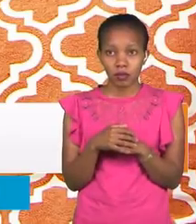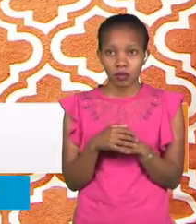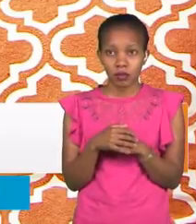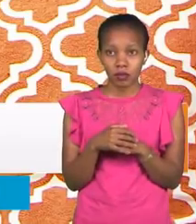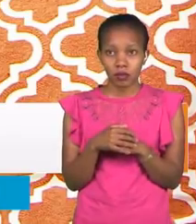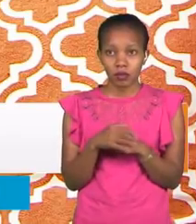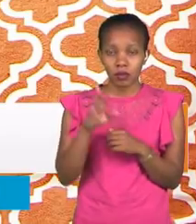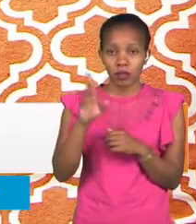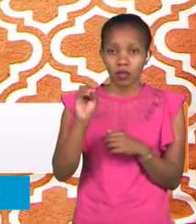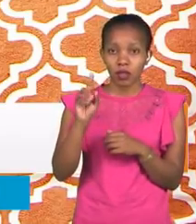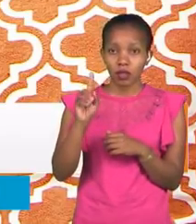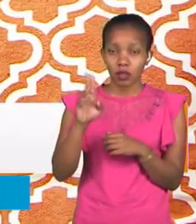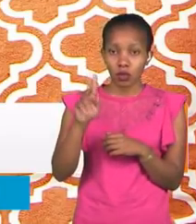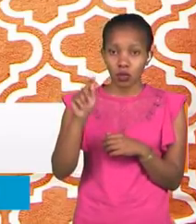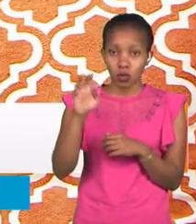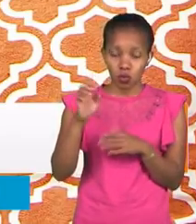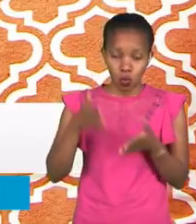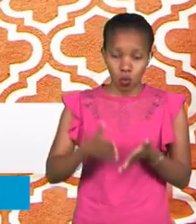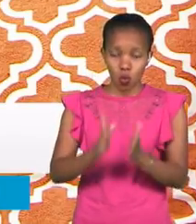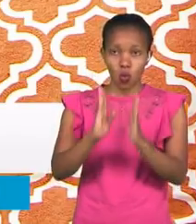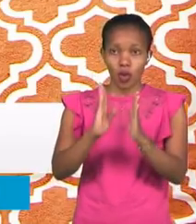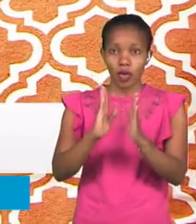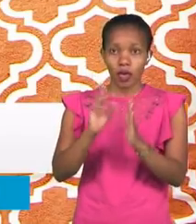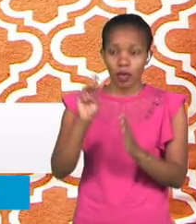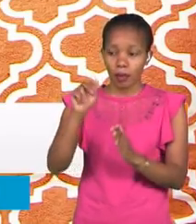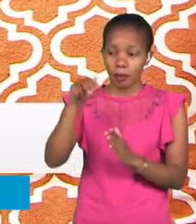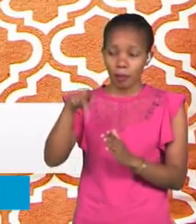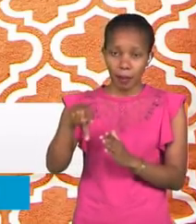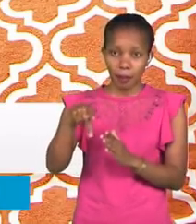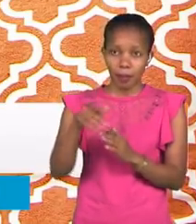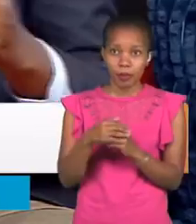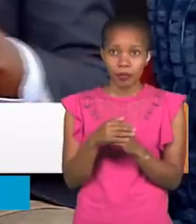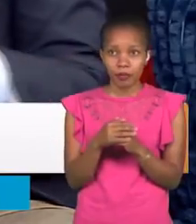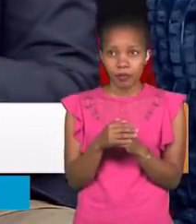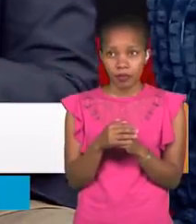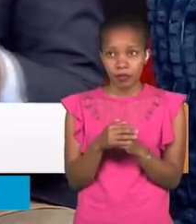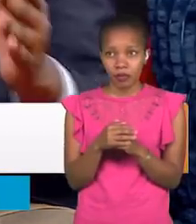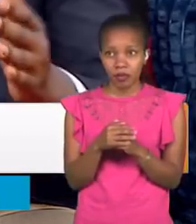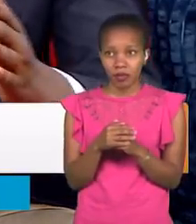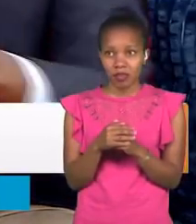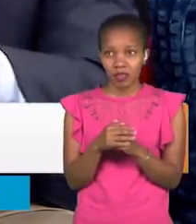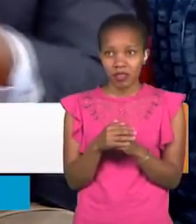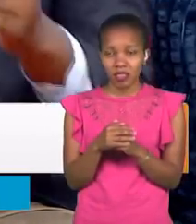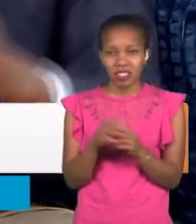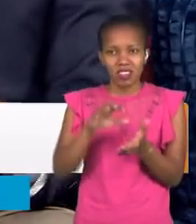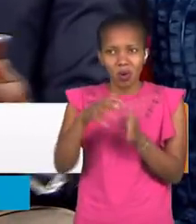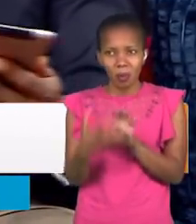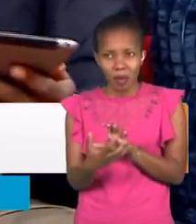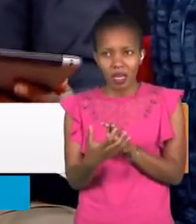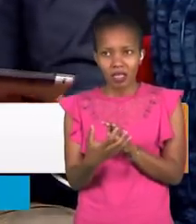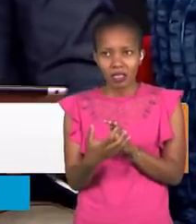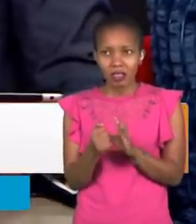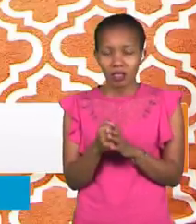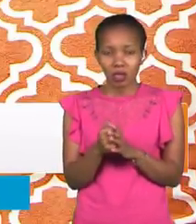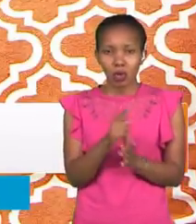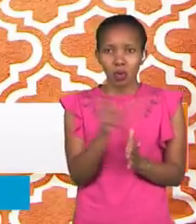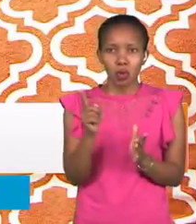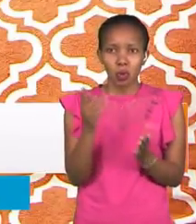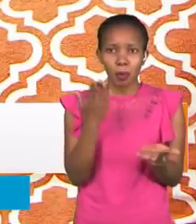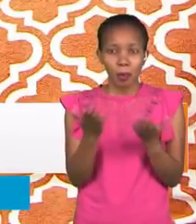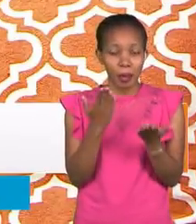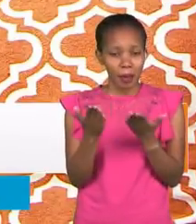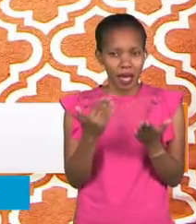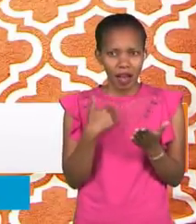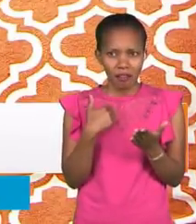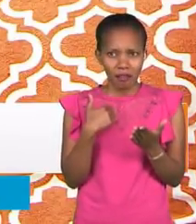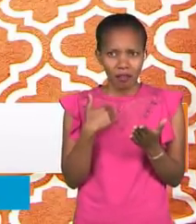the route mappers, which again has been mapped to ensure. It's not so much sophisticated. It's direct. Huh? Have you marked the? It's actually